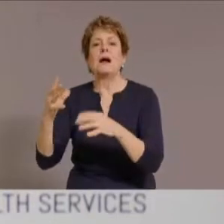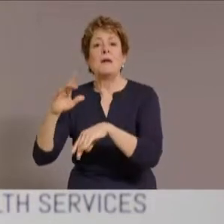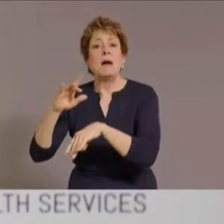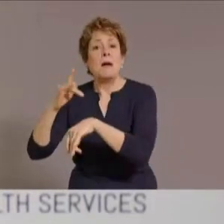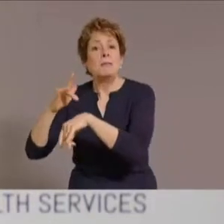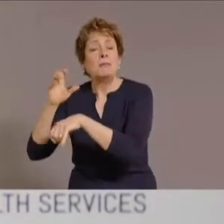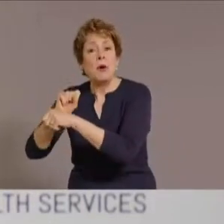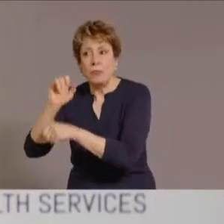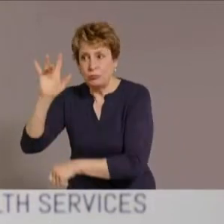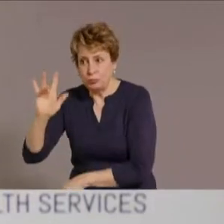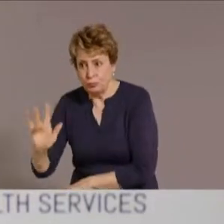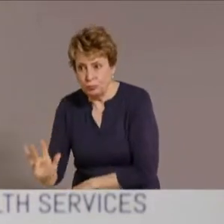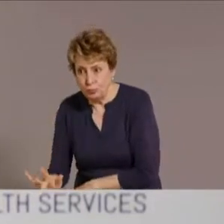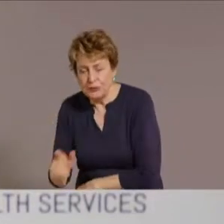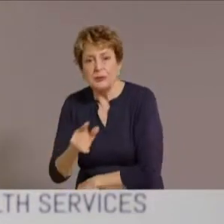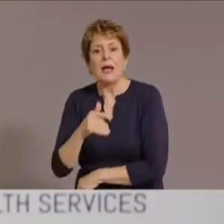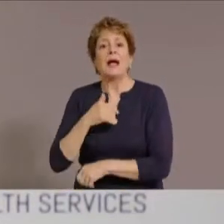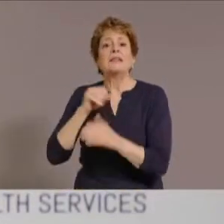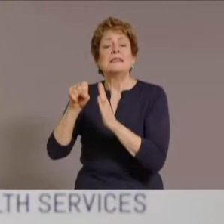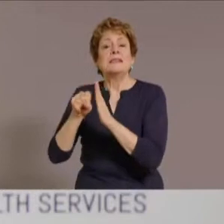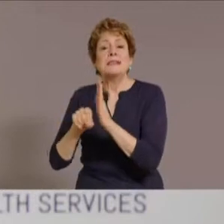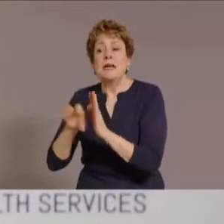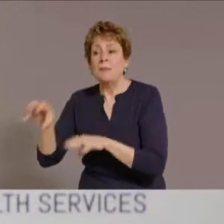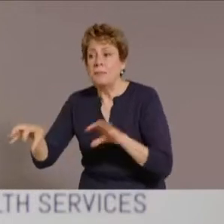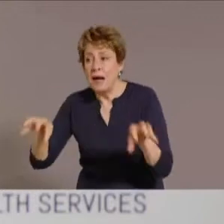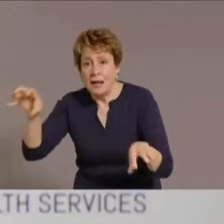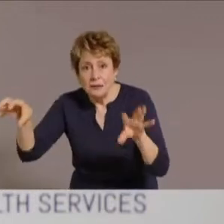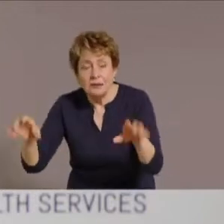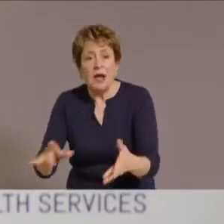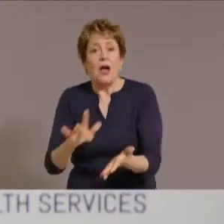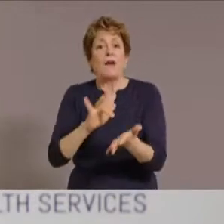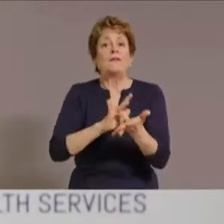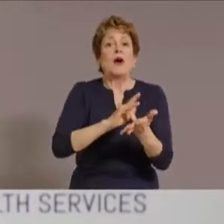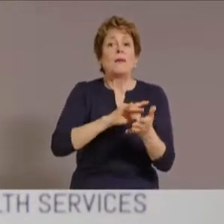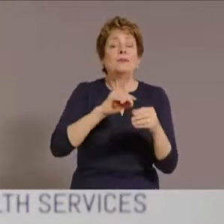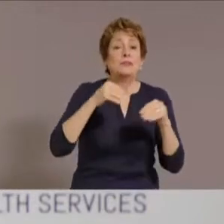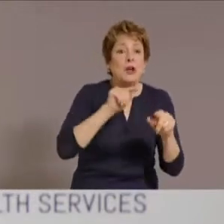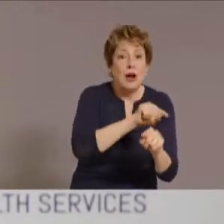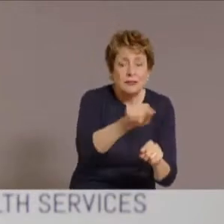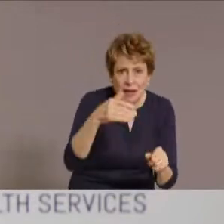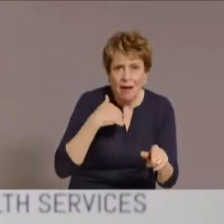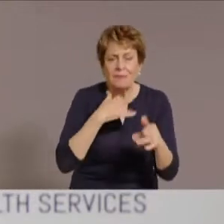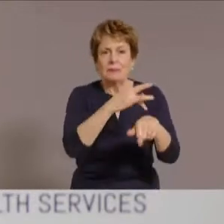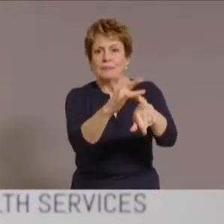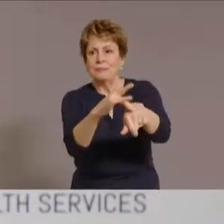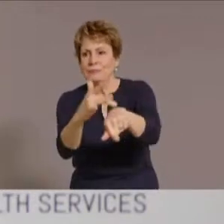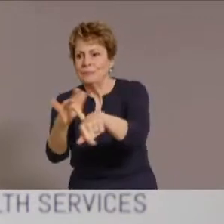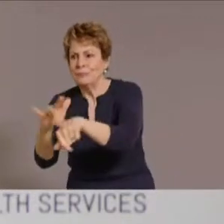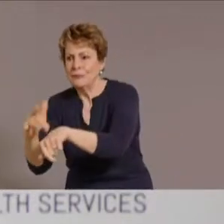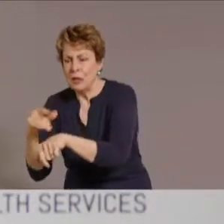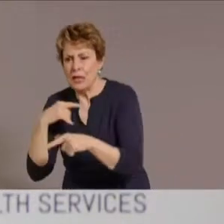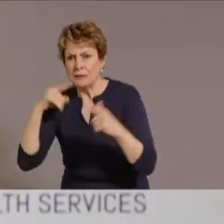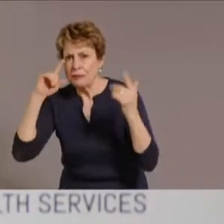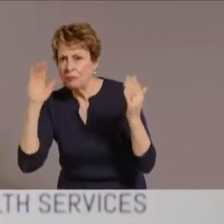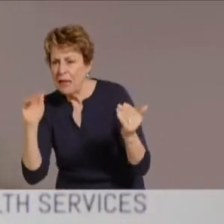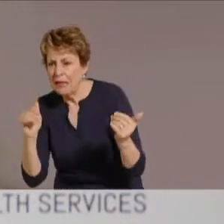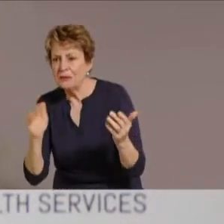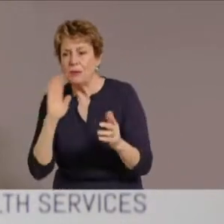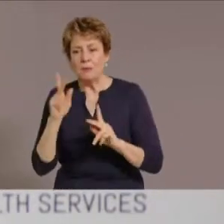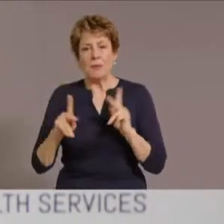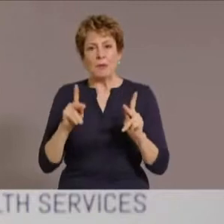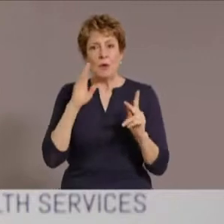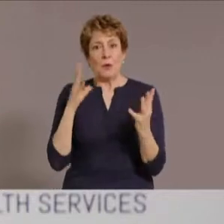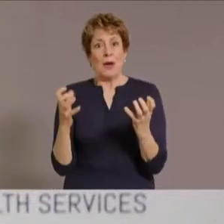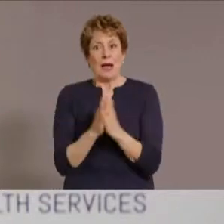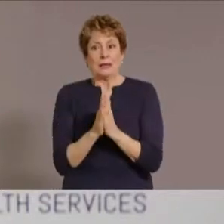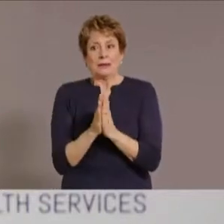partners. And so now we knew that, you know, those that were very, very motivated to get the vaccine were going to do